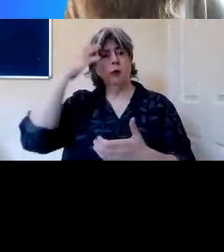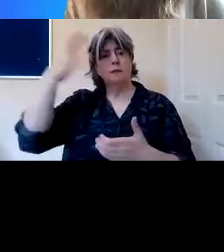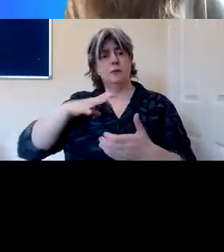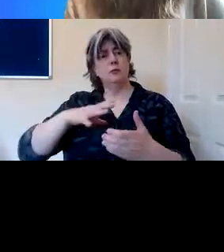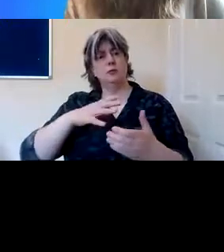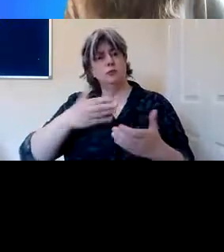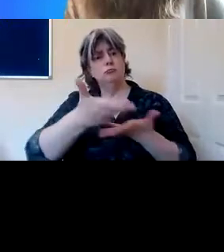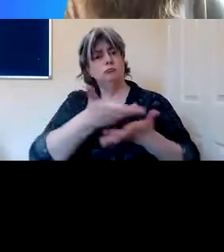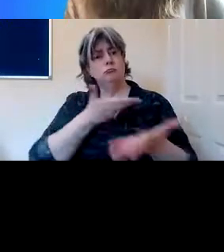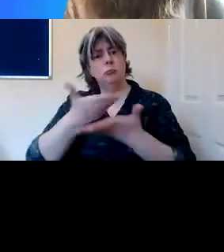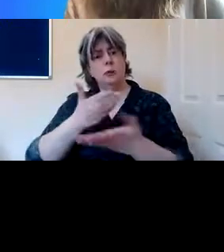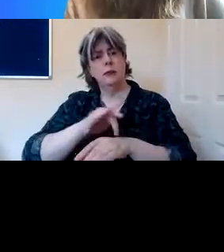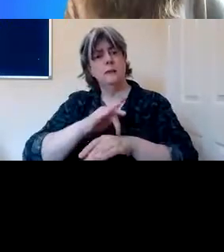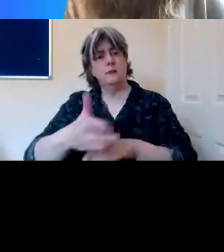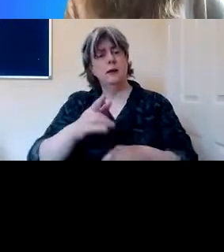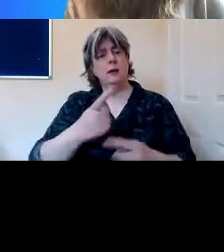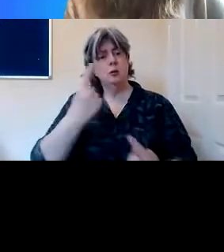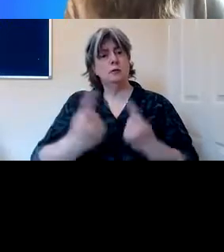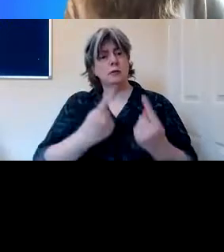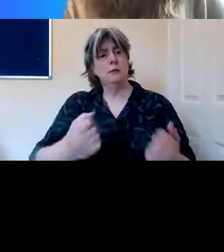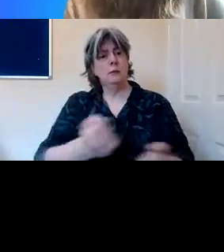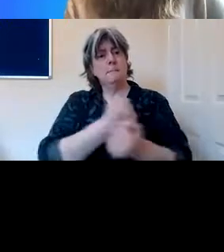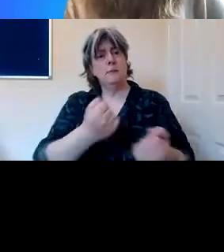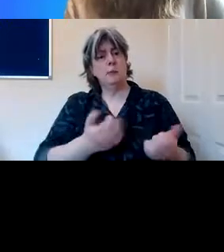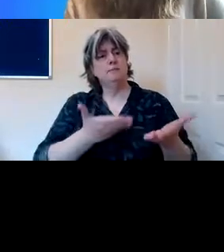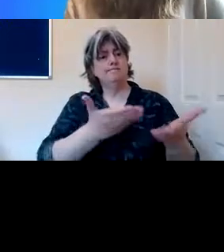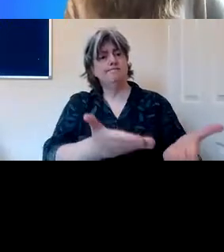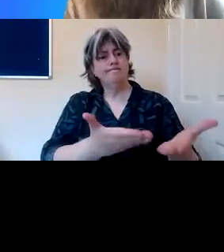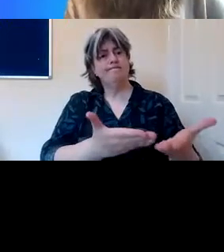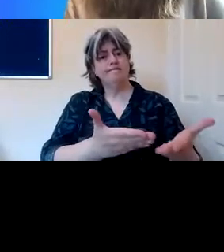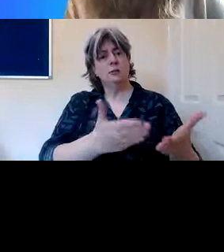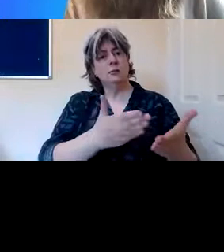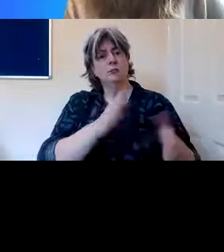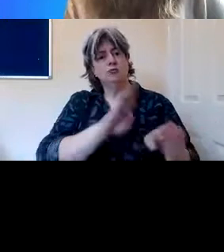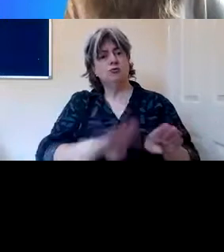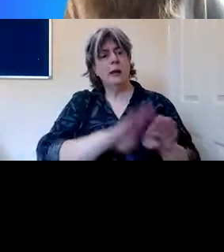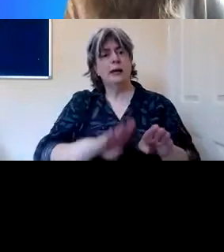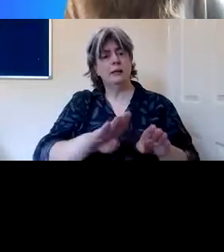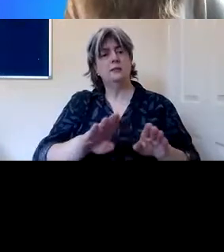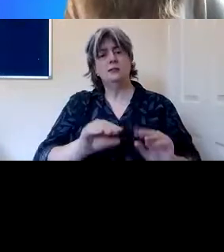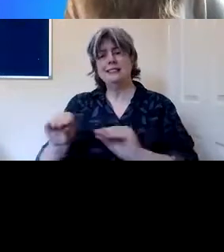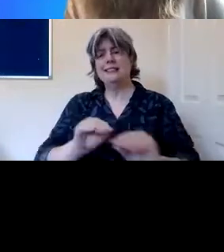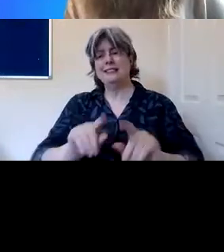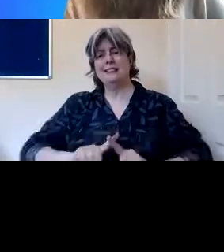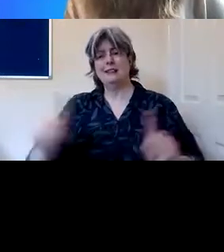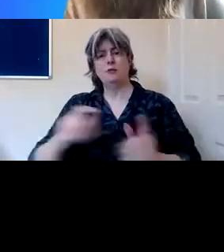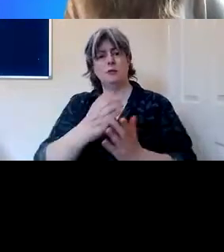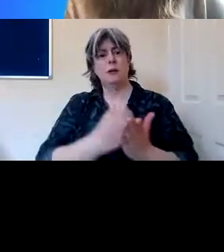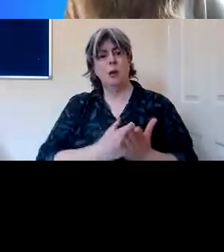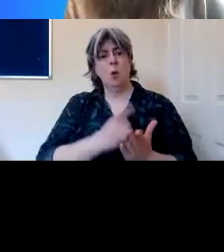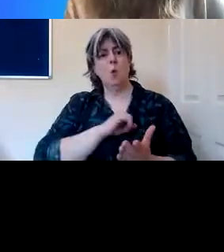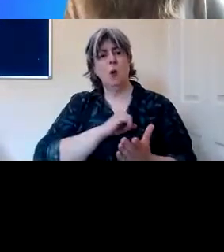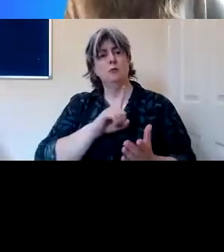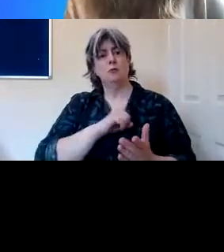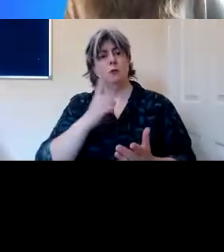deliver that change. You've all been trained to teach a very different sort of curriculum. I mean, one of the reasons why I'm not a teacher anymore was the impact of the introduction of